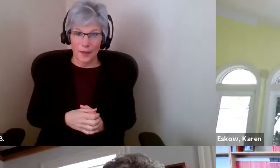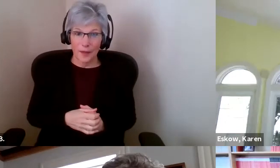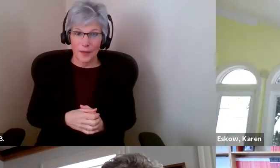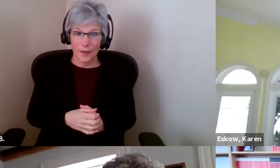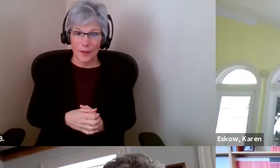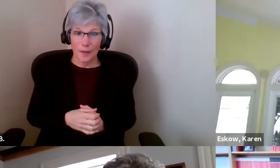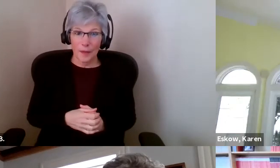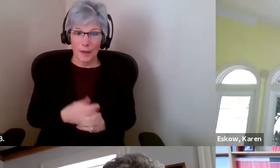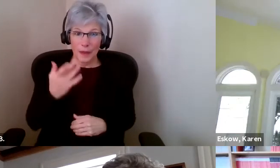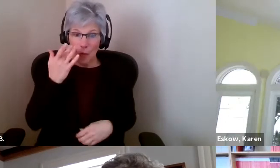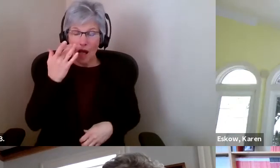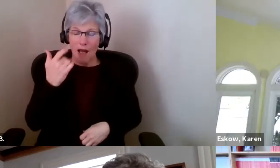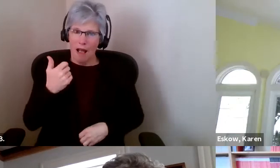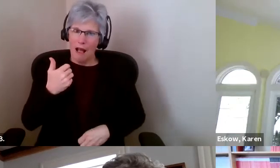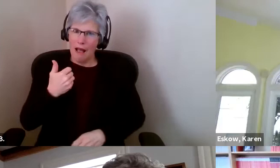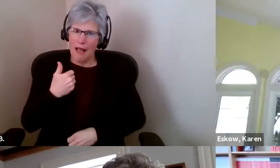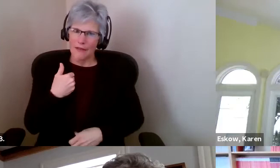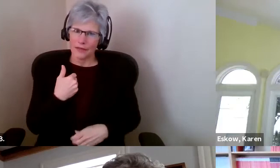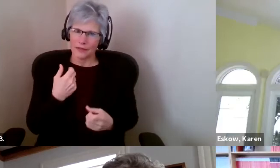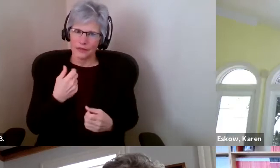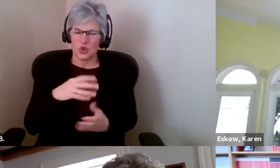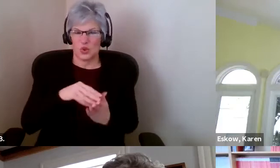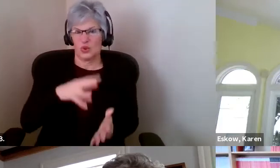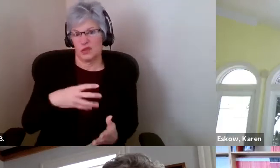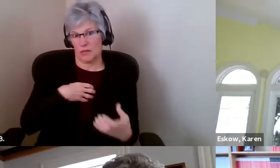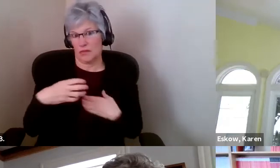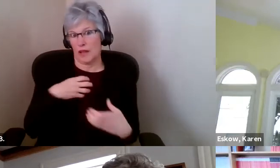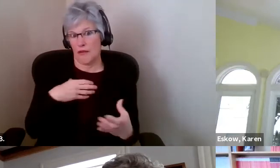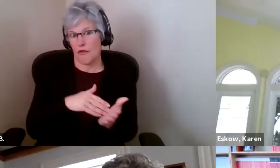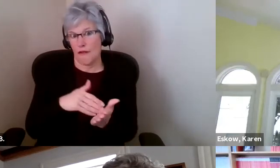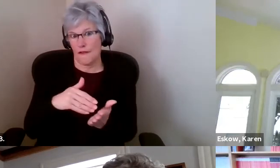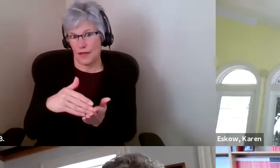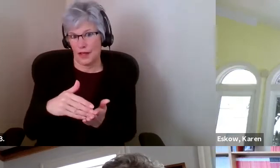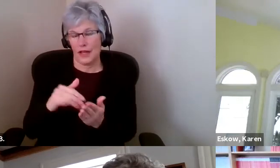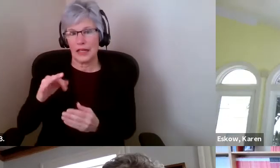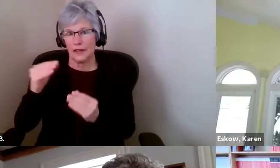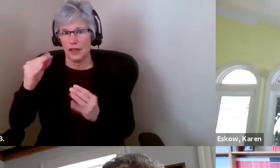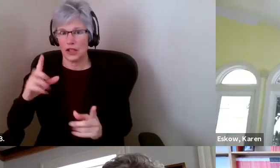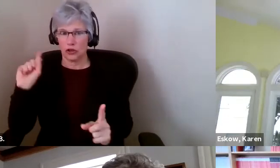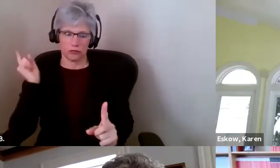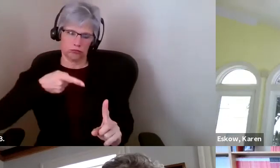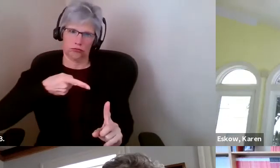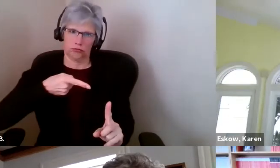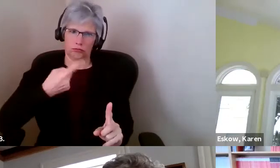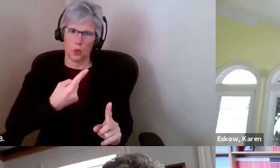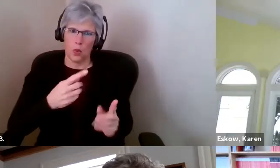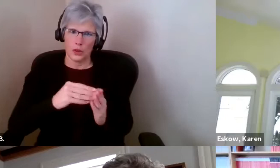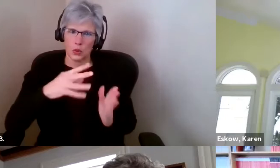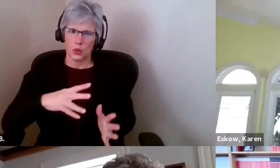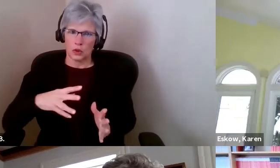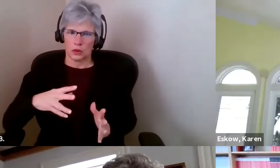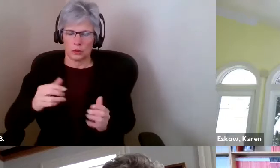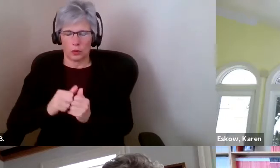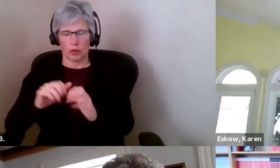comparable types of calling out students. I've heard about it at other universities. So, you know, if it's one, even if it's